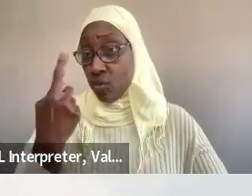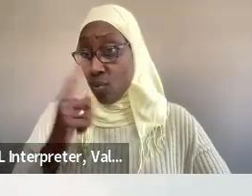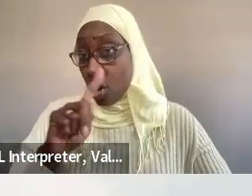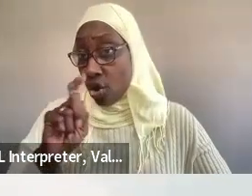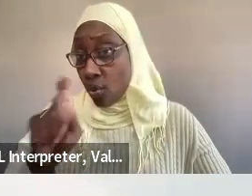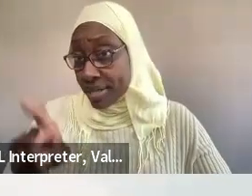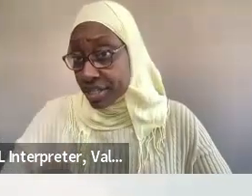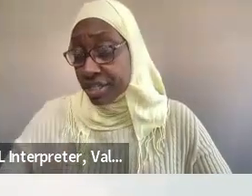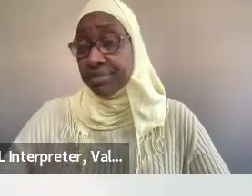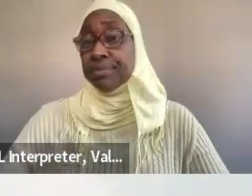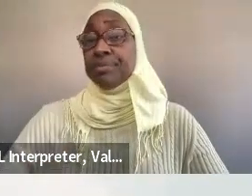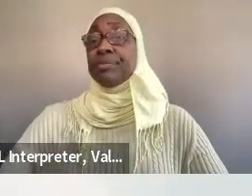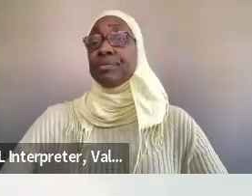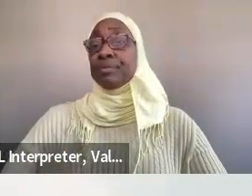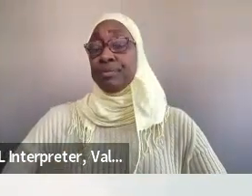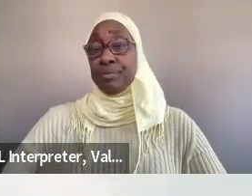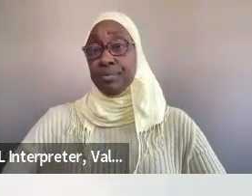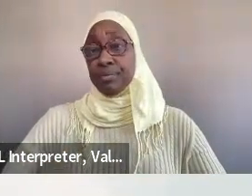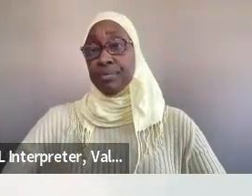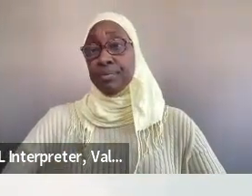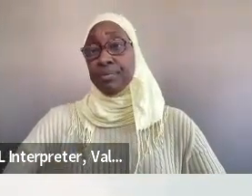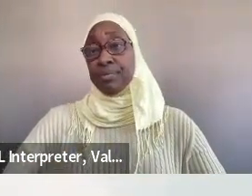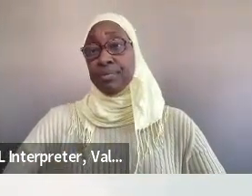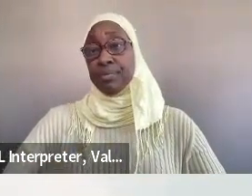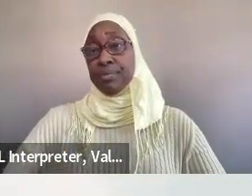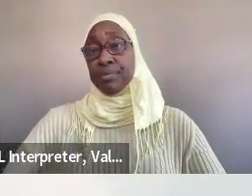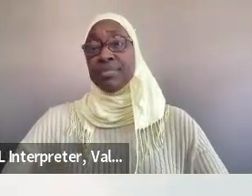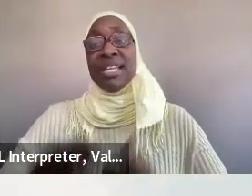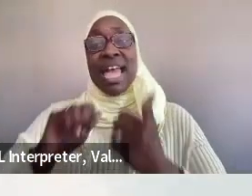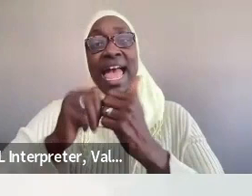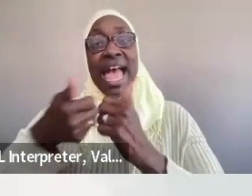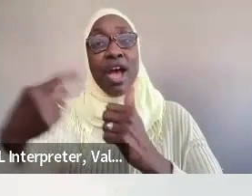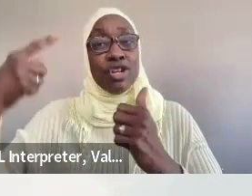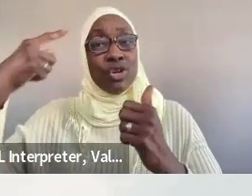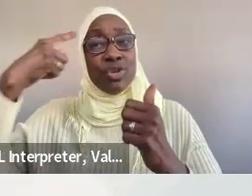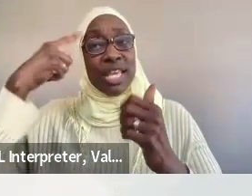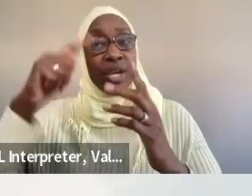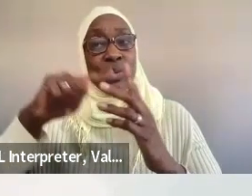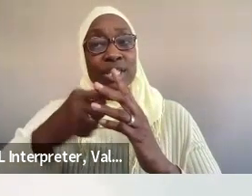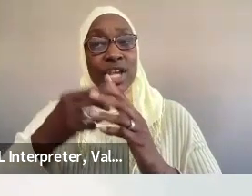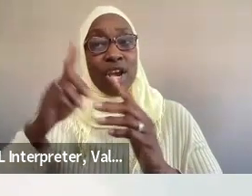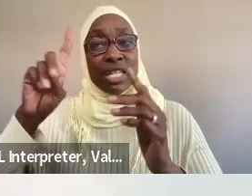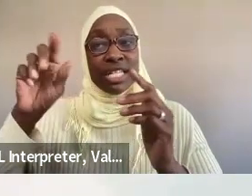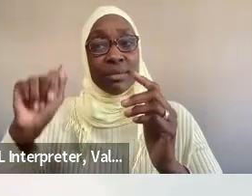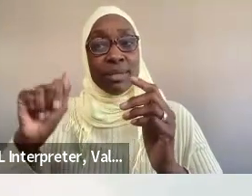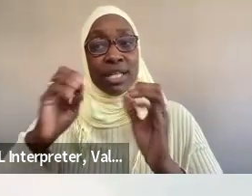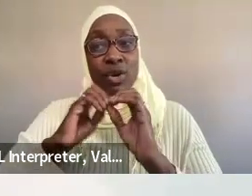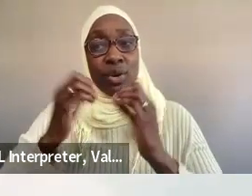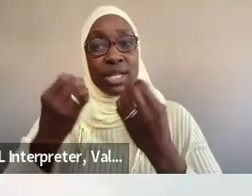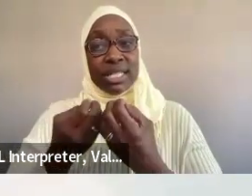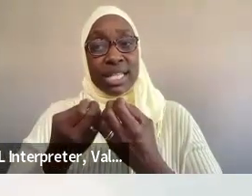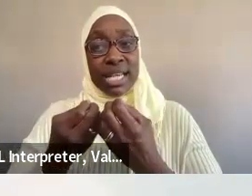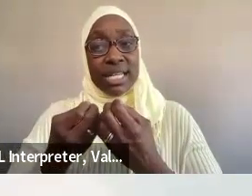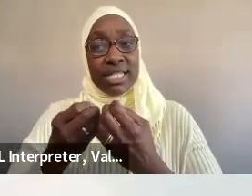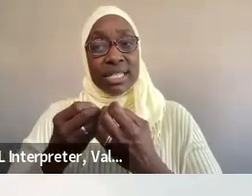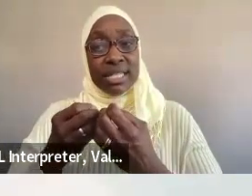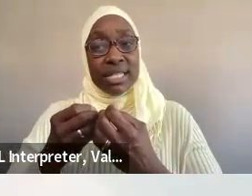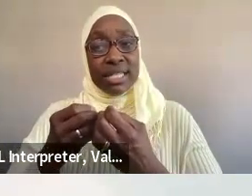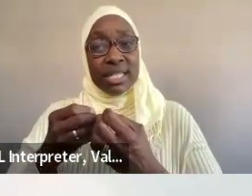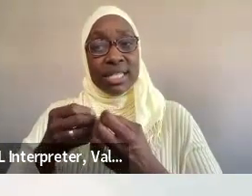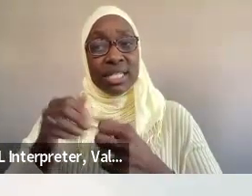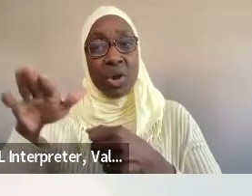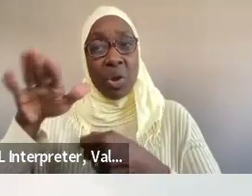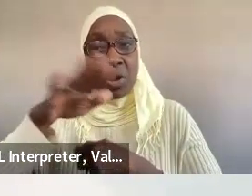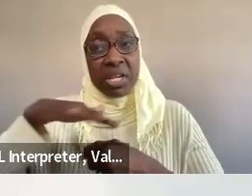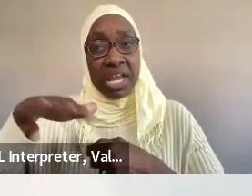think we can start a disability organization in campus? What is the first step? What do you think is the first step to starting any kind